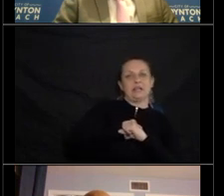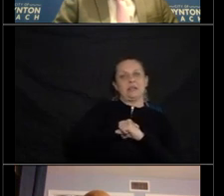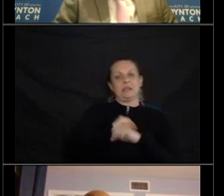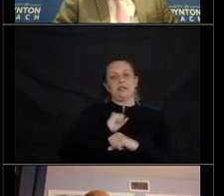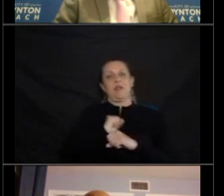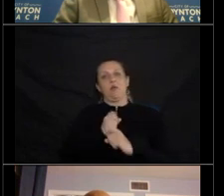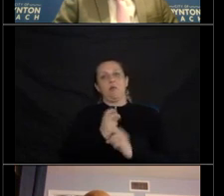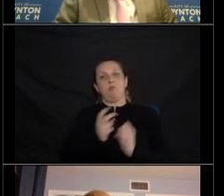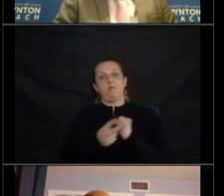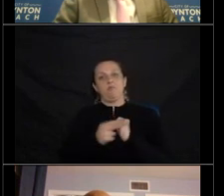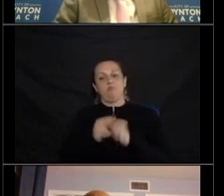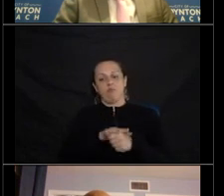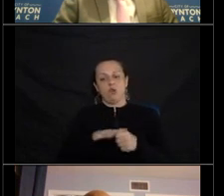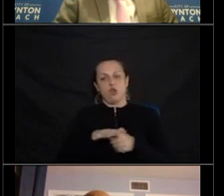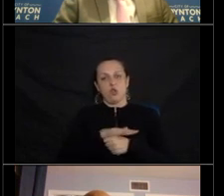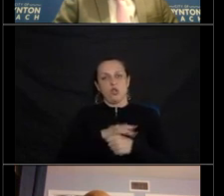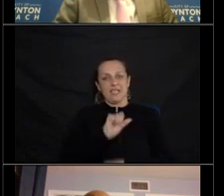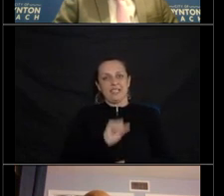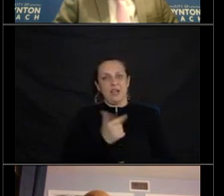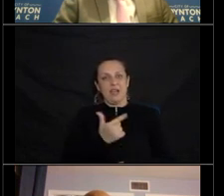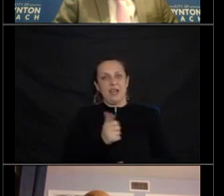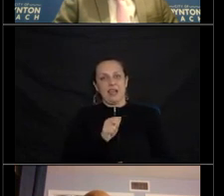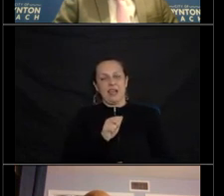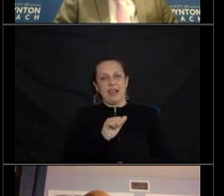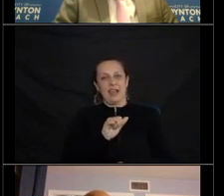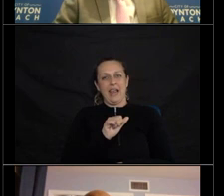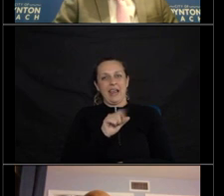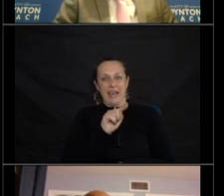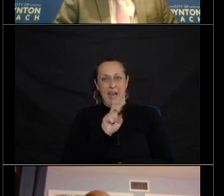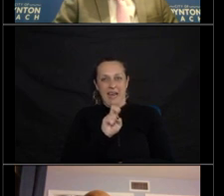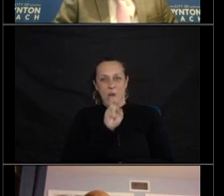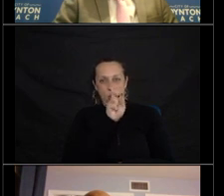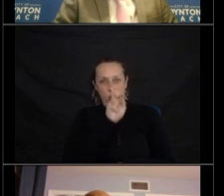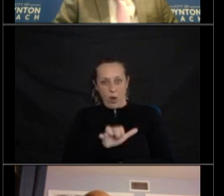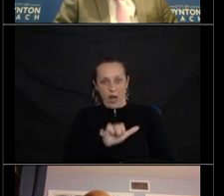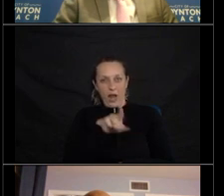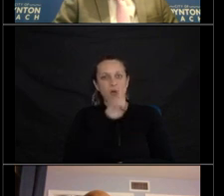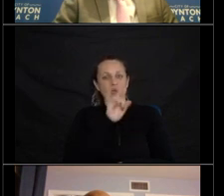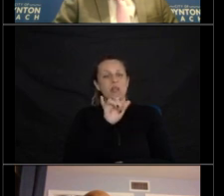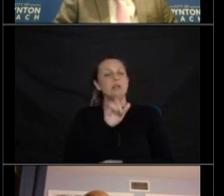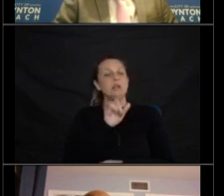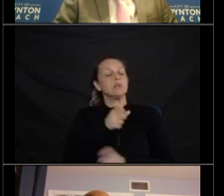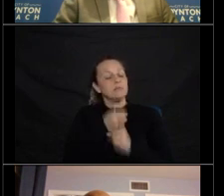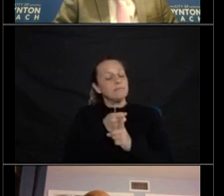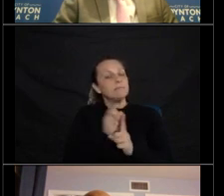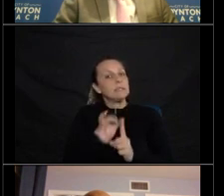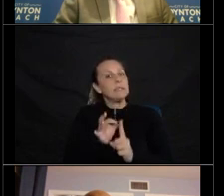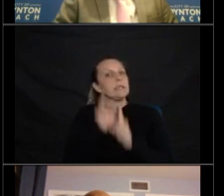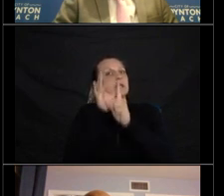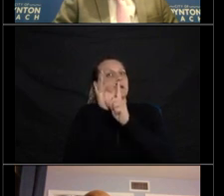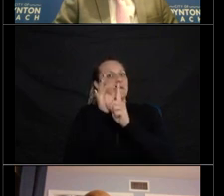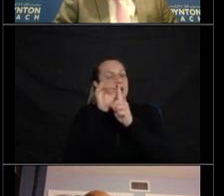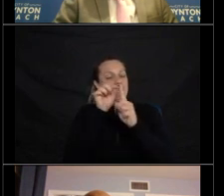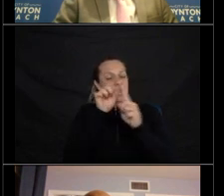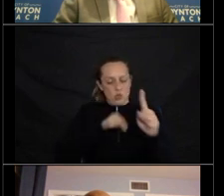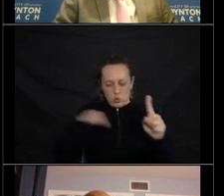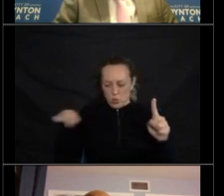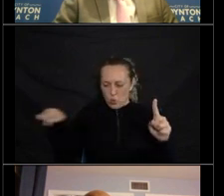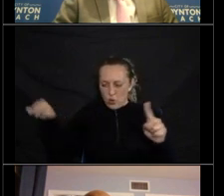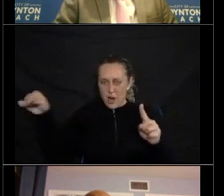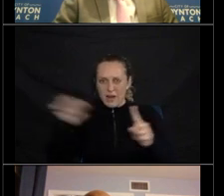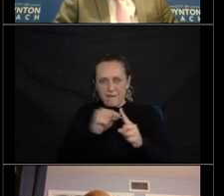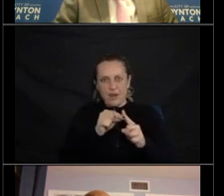Preserve there south of Gateway, which is significant and whose square footage far exceeds multiple